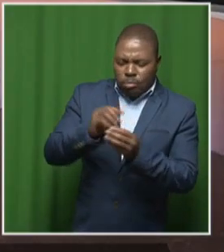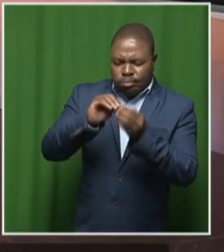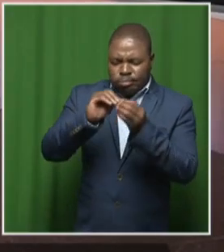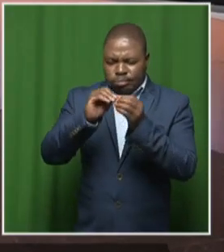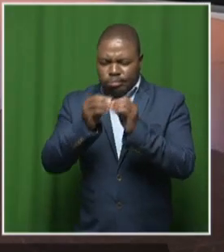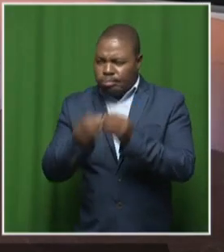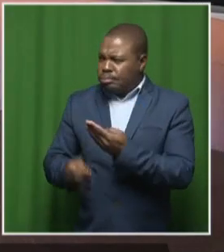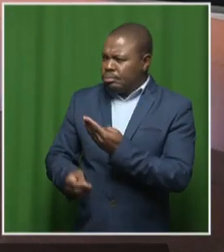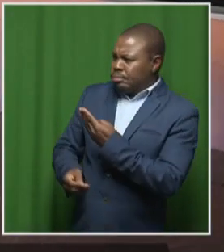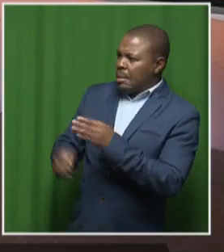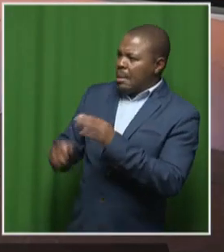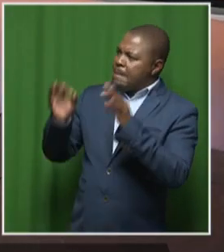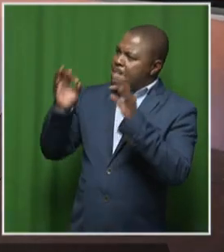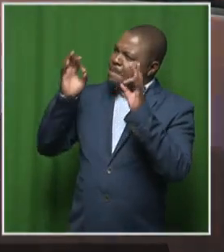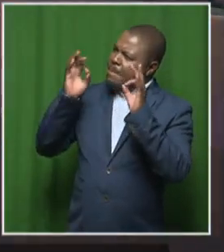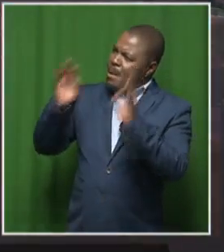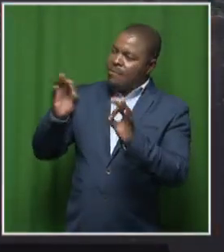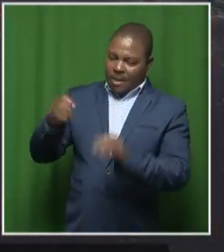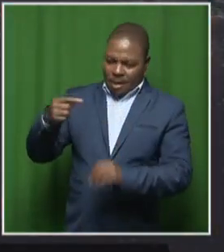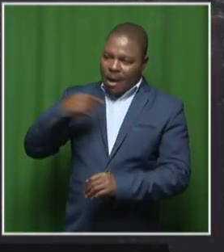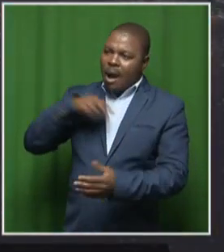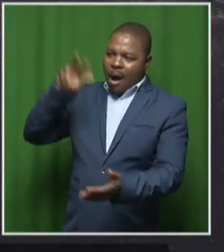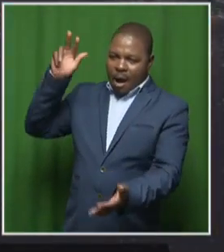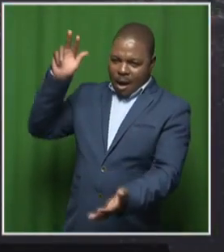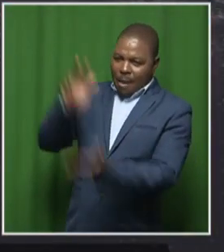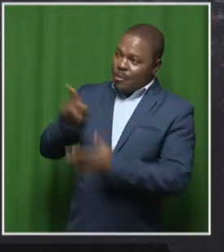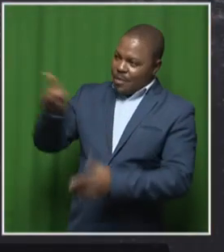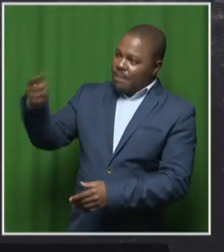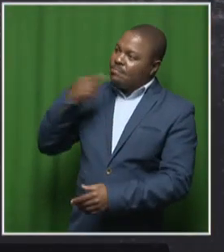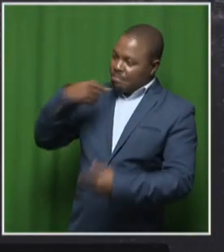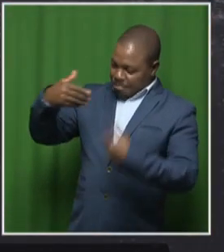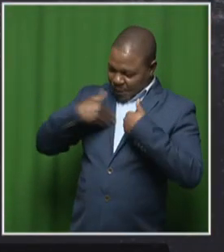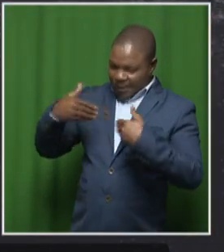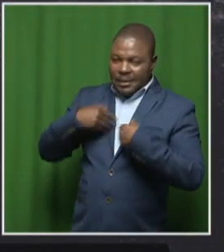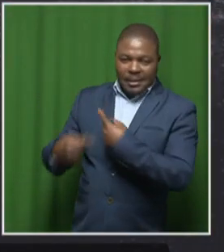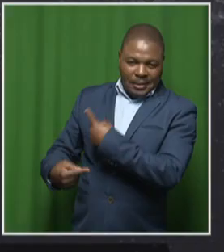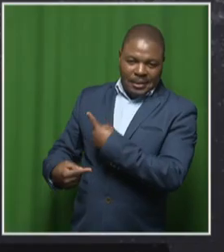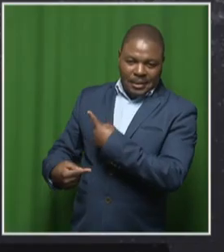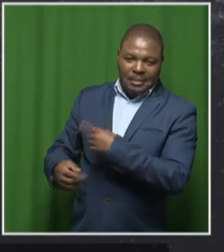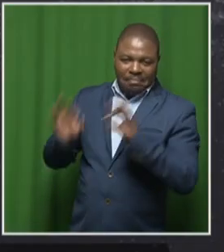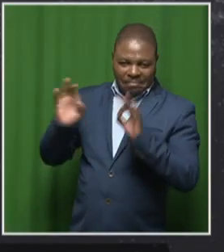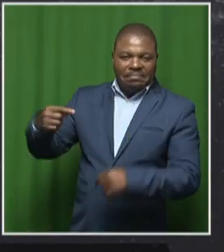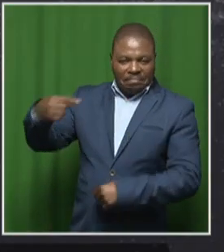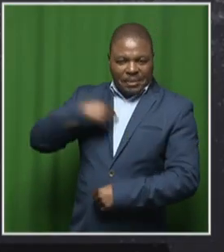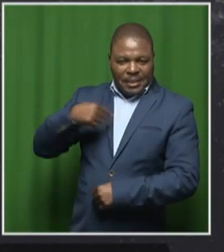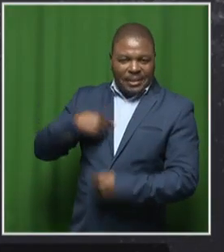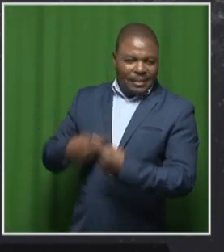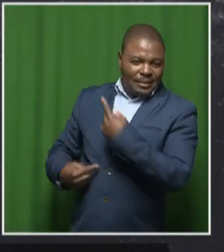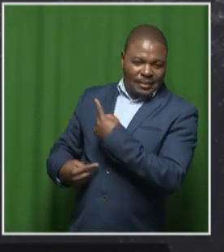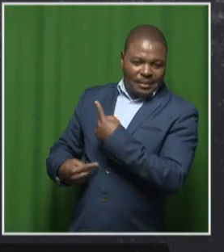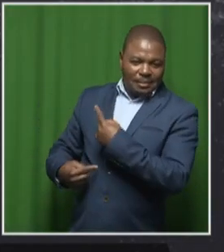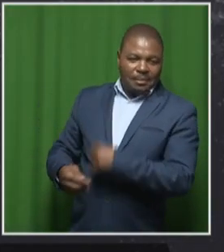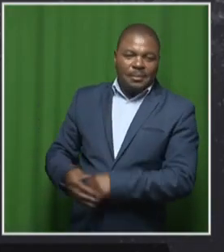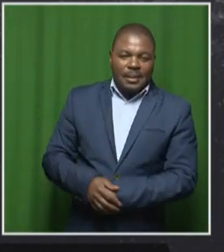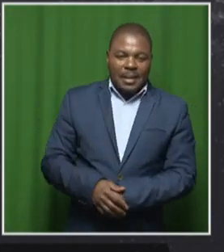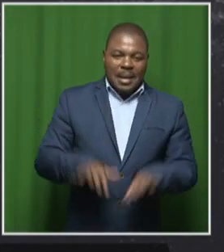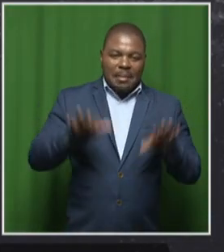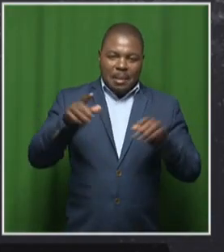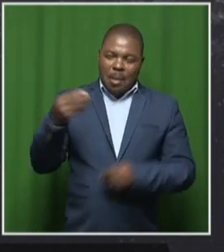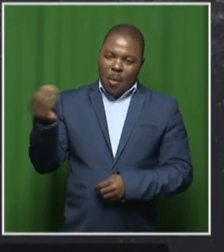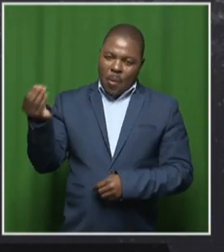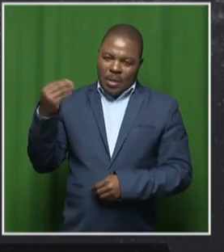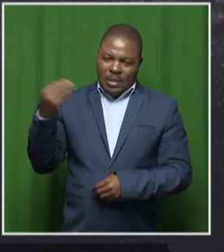so perfect, I can approve. I do approve, by the way. This is me. Awesome. This in awesome, actual awesome. fact is me. I like and that. those who have me on WhatsApp